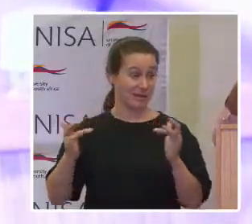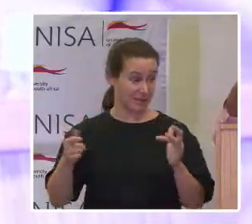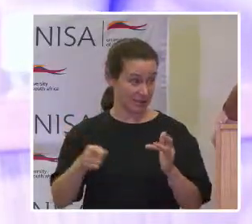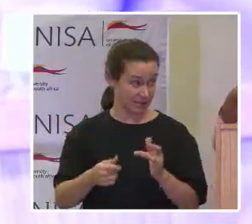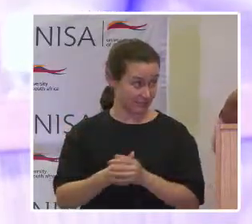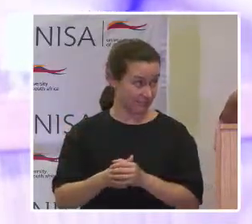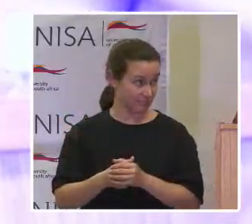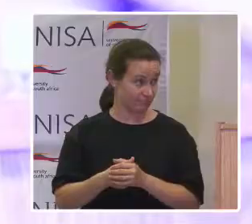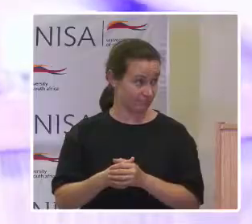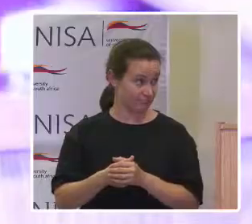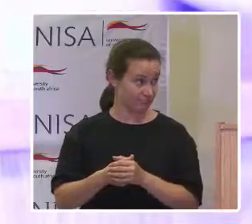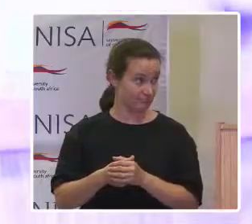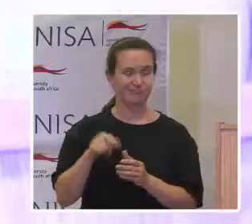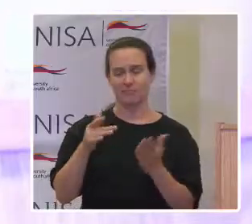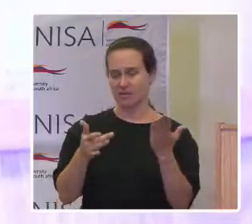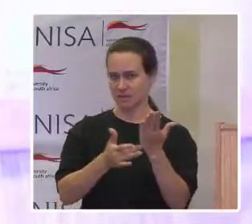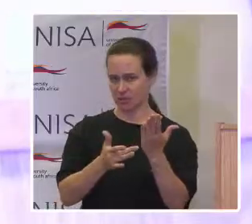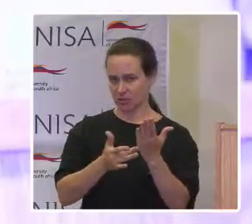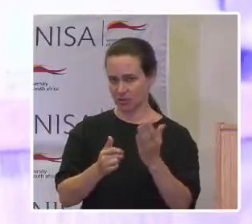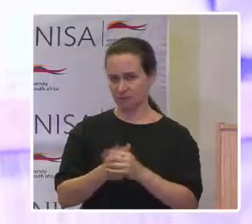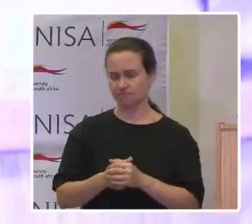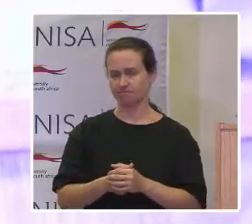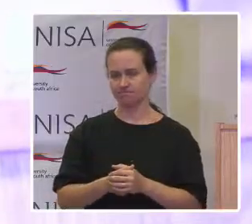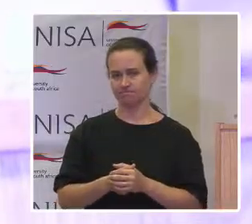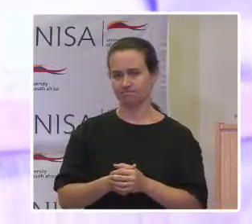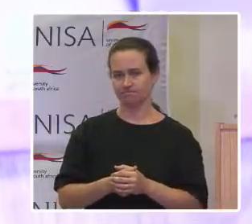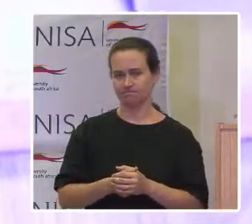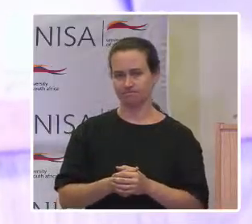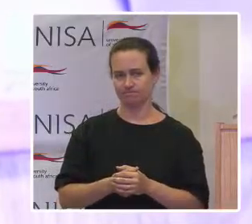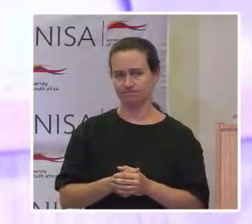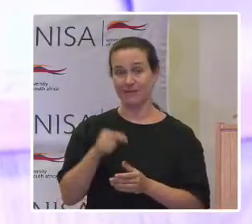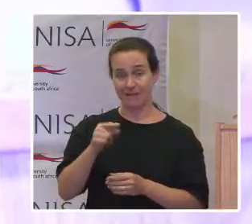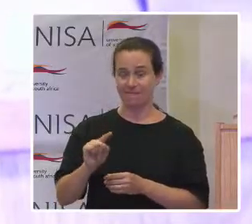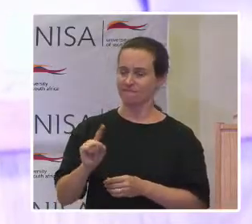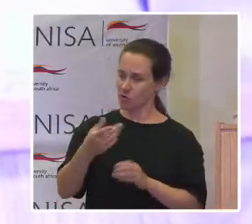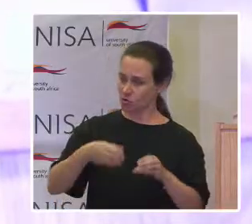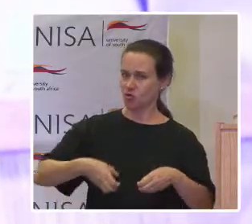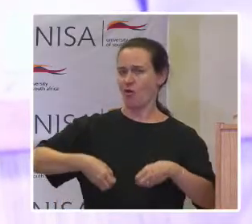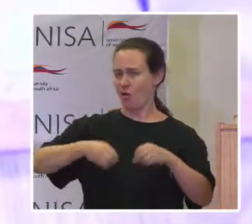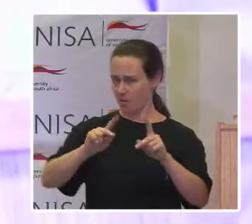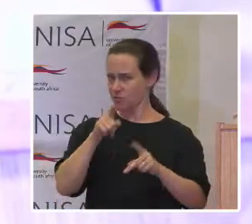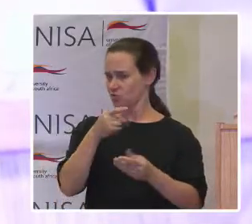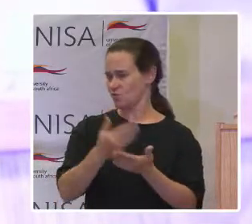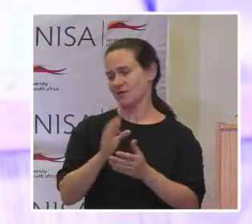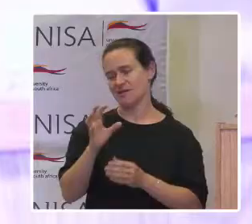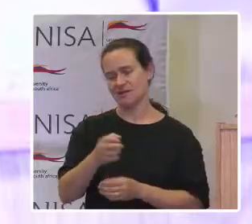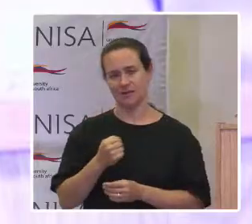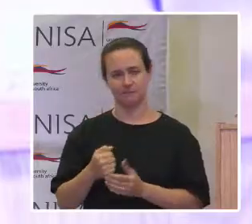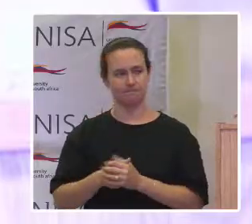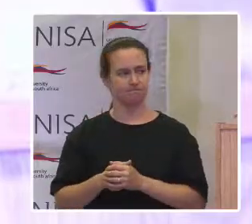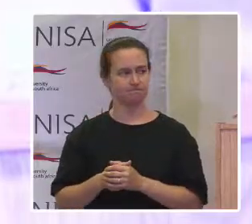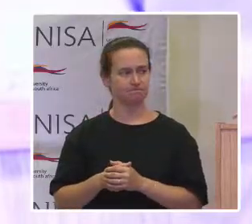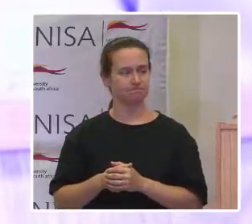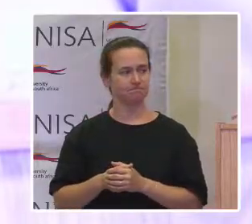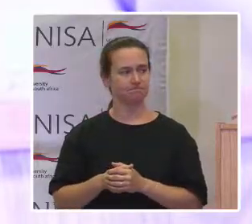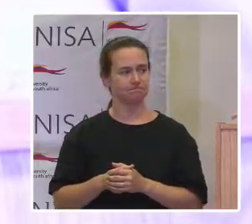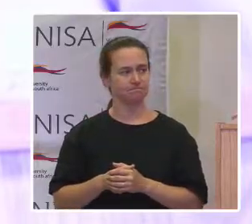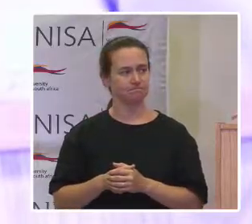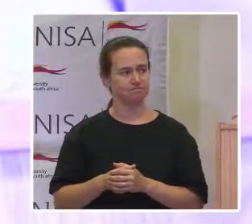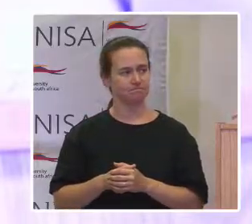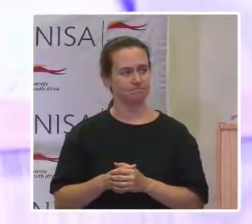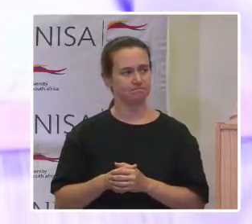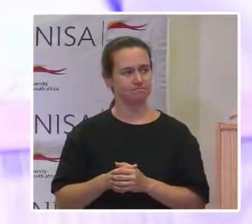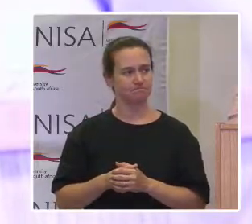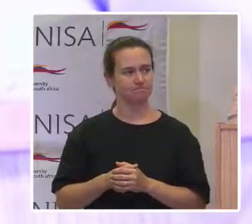can also talk about the technology. That is the first opportunity that you can tap into. Not only that, we